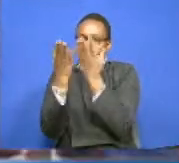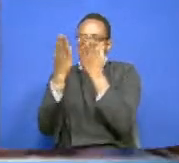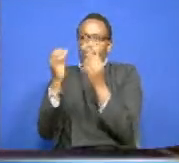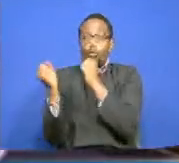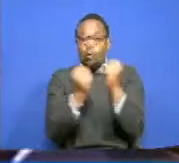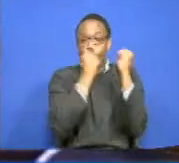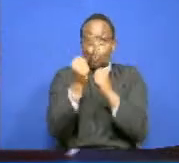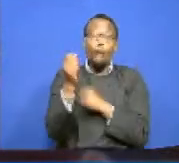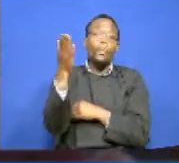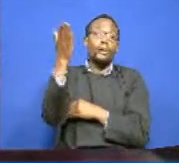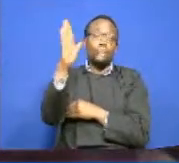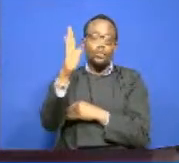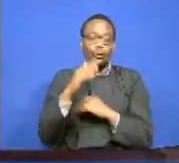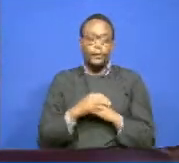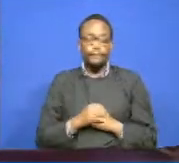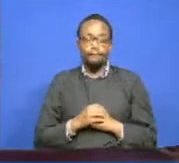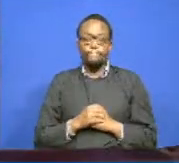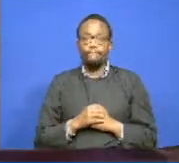God.